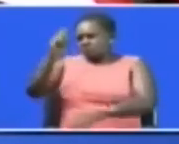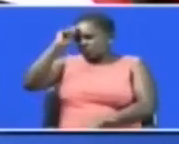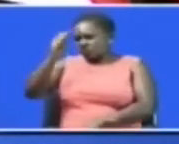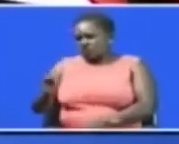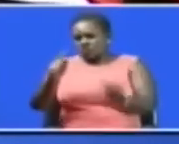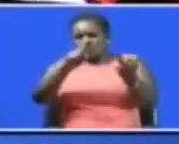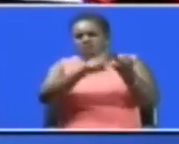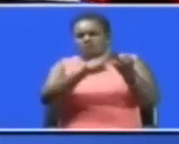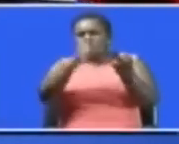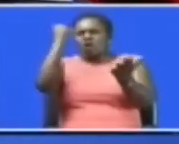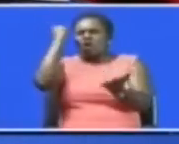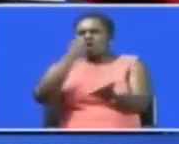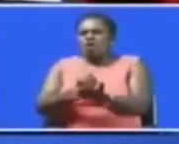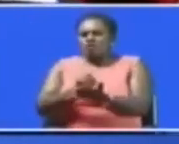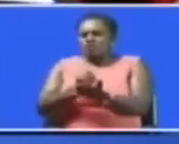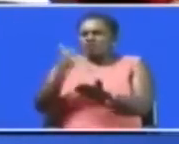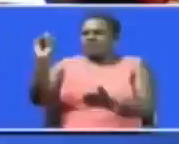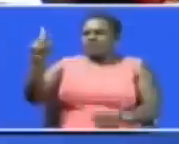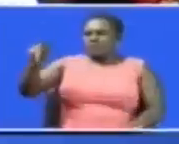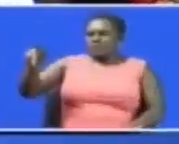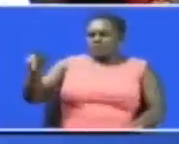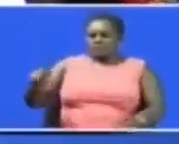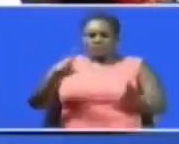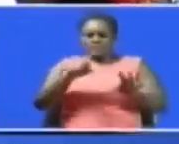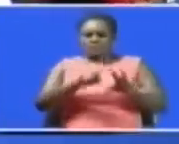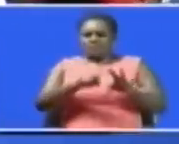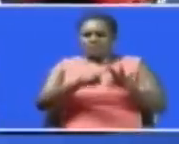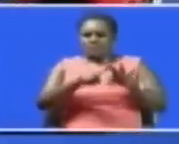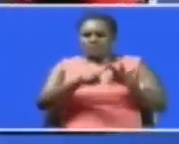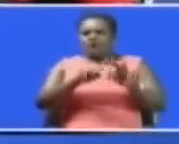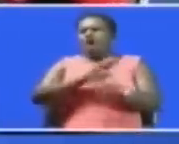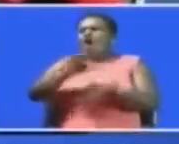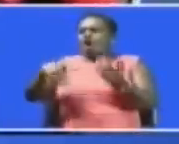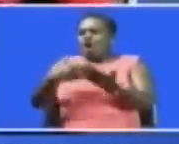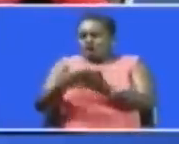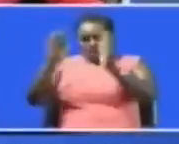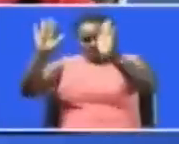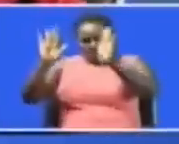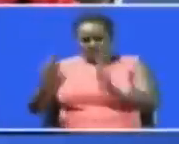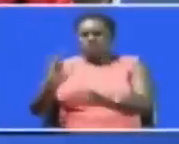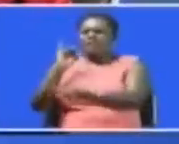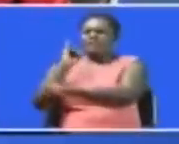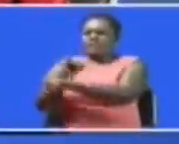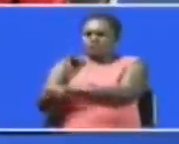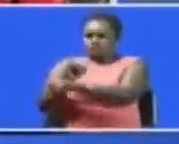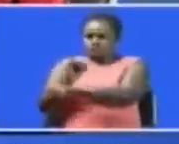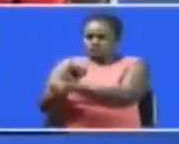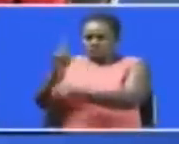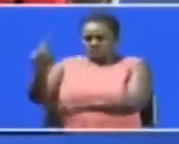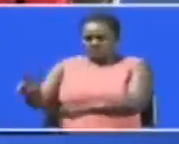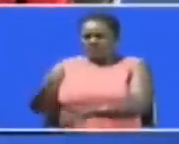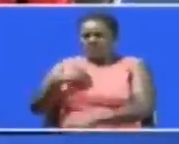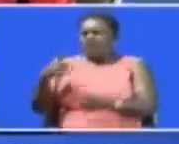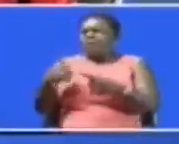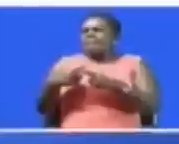judiciary, the office of the director of public prosecutions. All these are very important